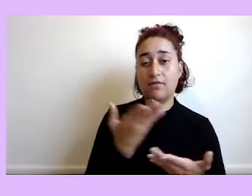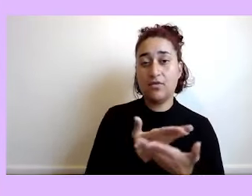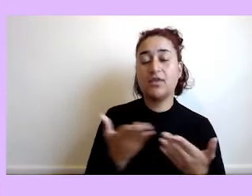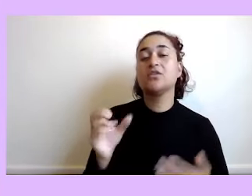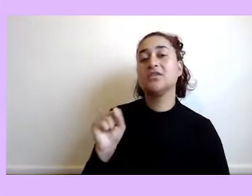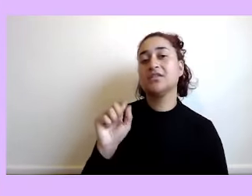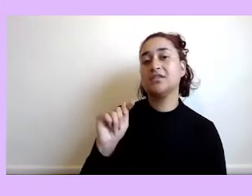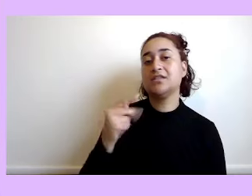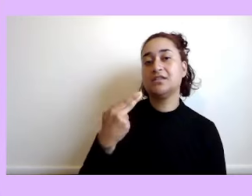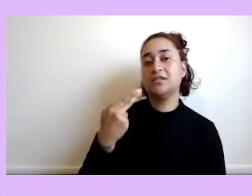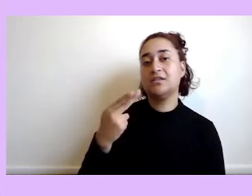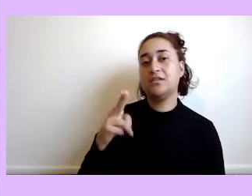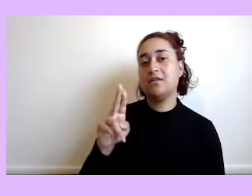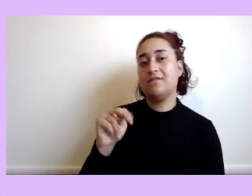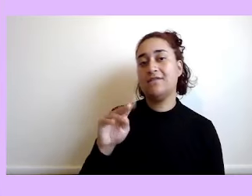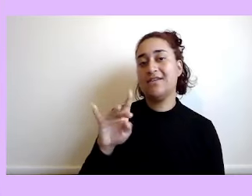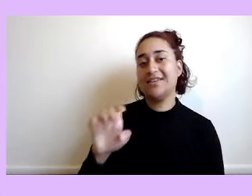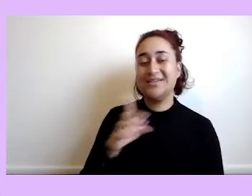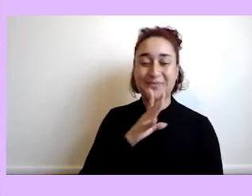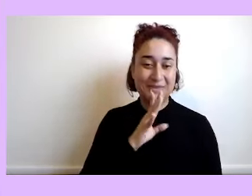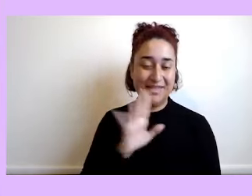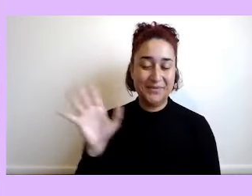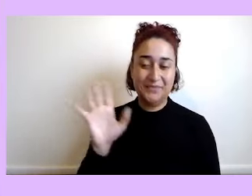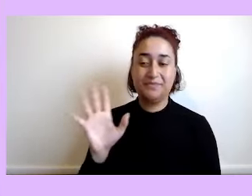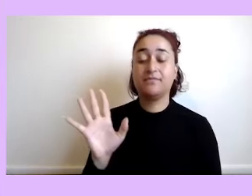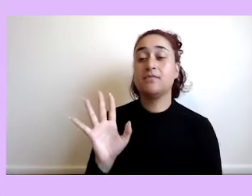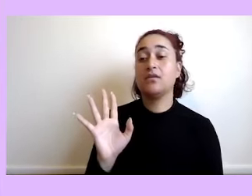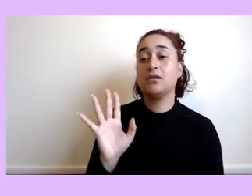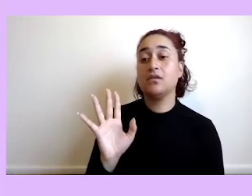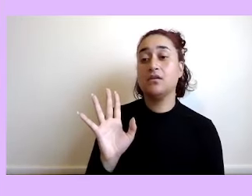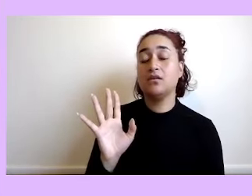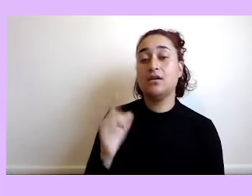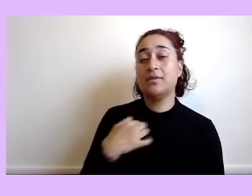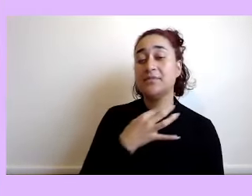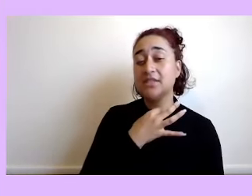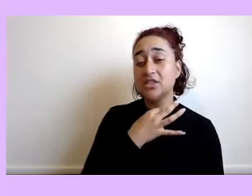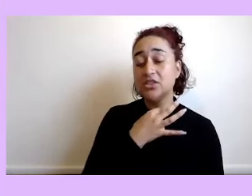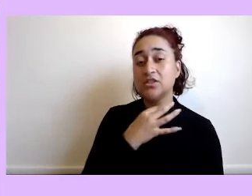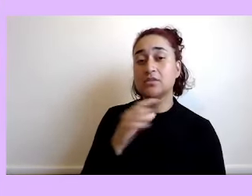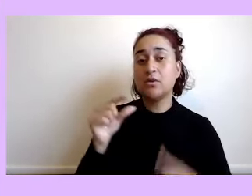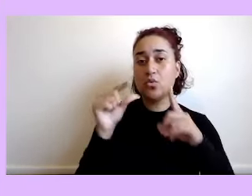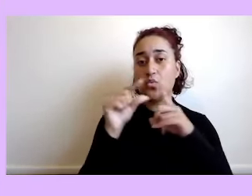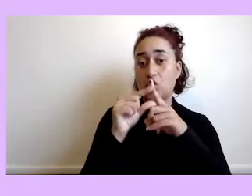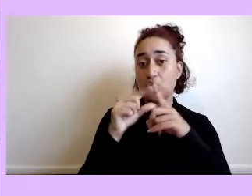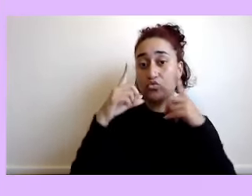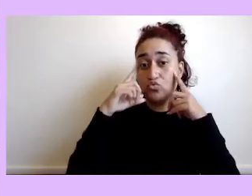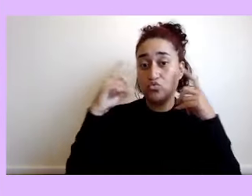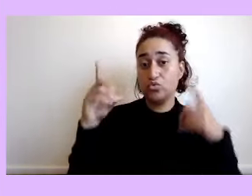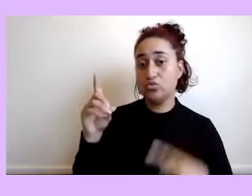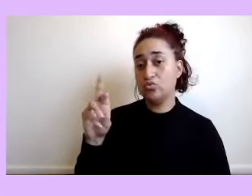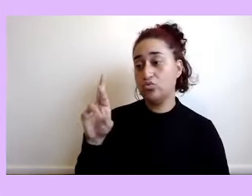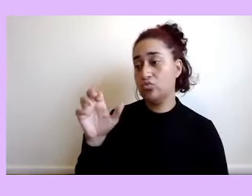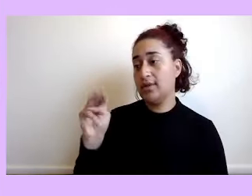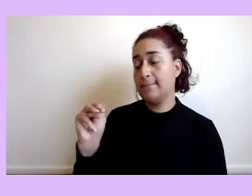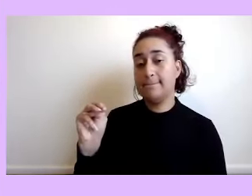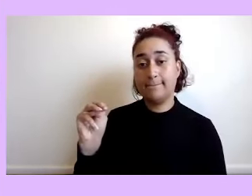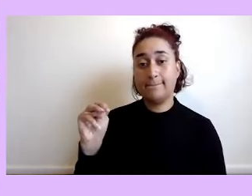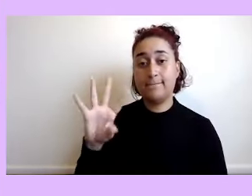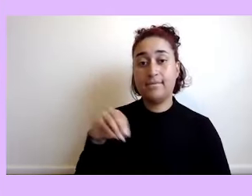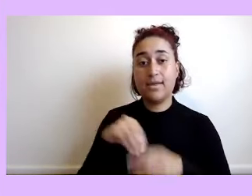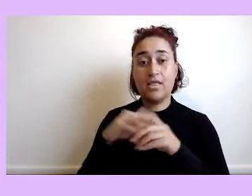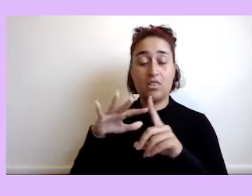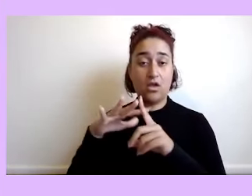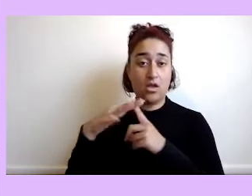for those of you at home. I'm curious about the word dream in the context